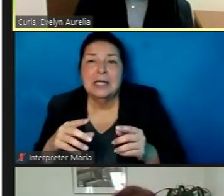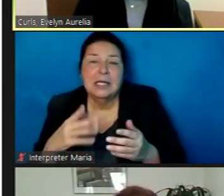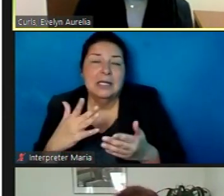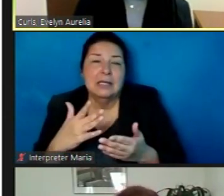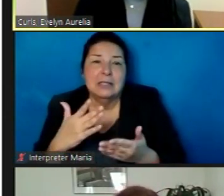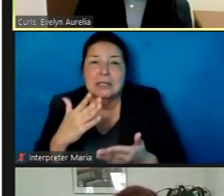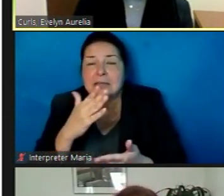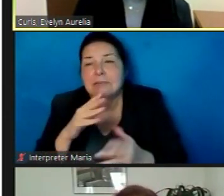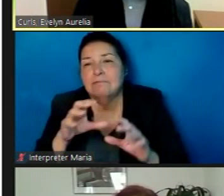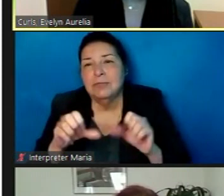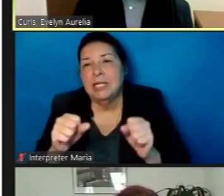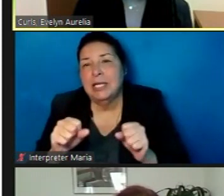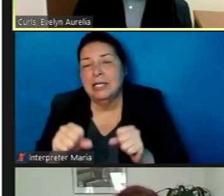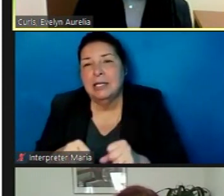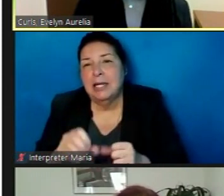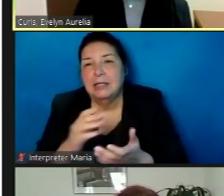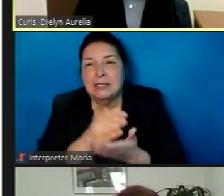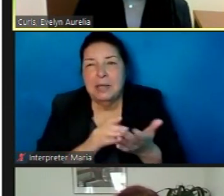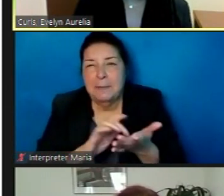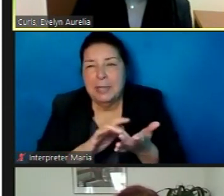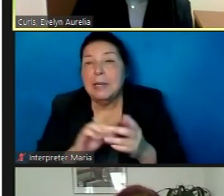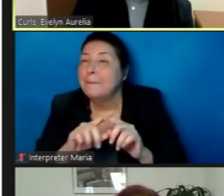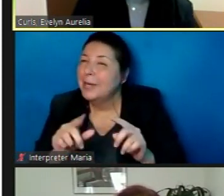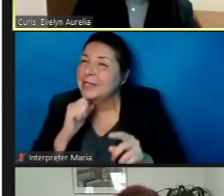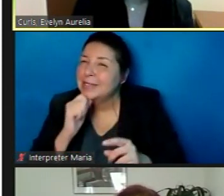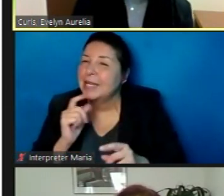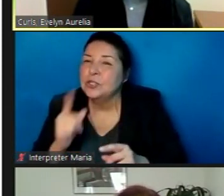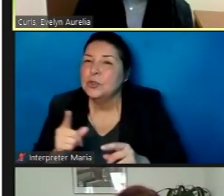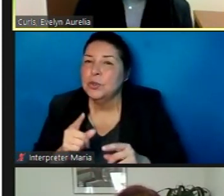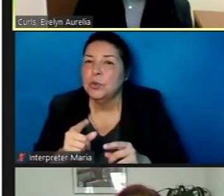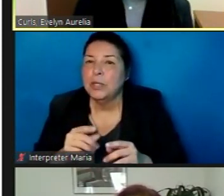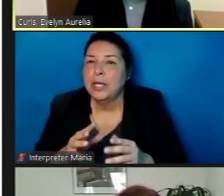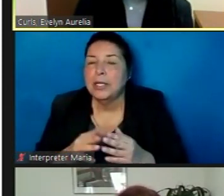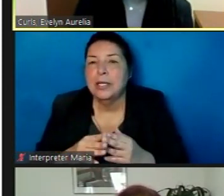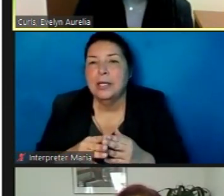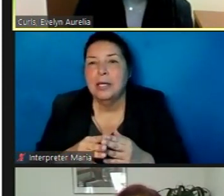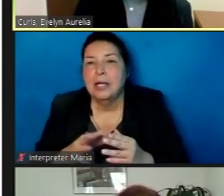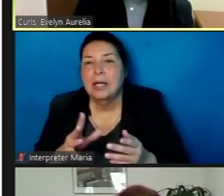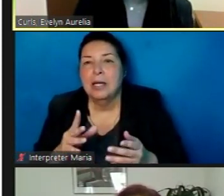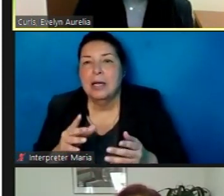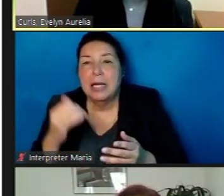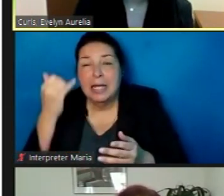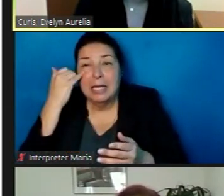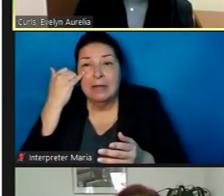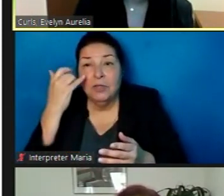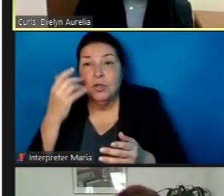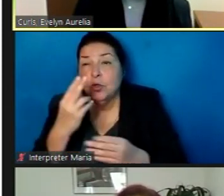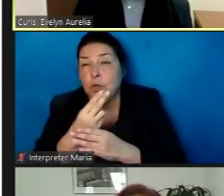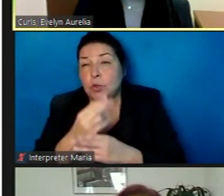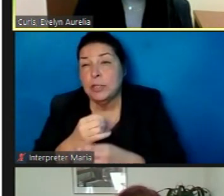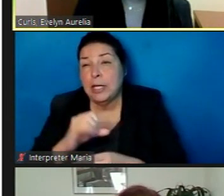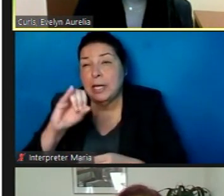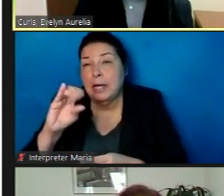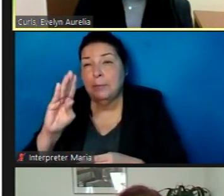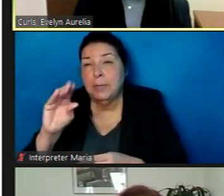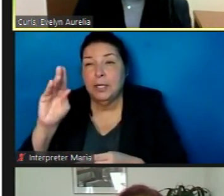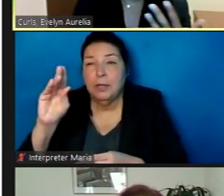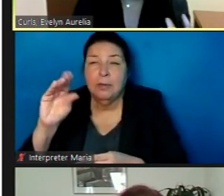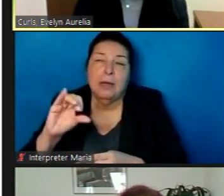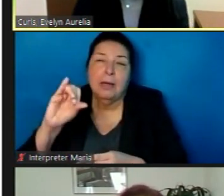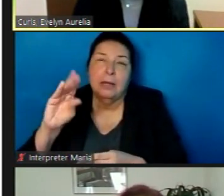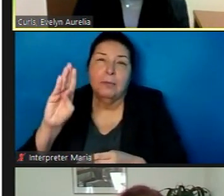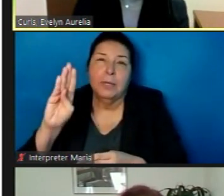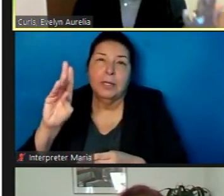theoretical decrease in the immune response when you take an anti-inflammatory. So if you take something like ibuprofen or Aleve, because